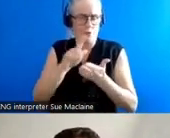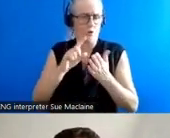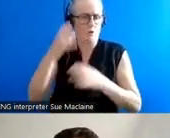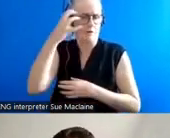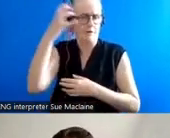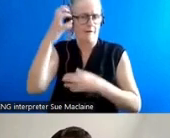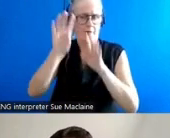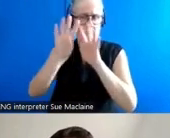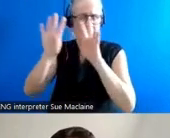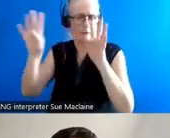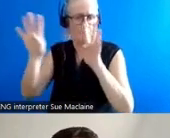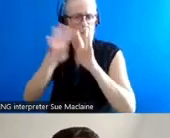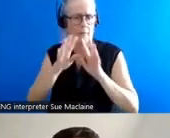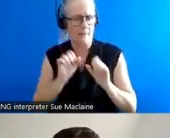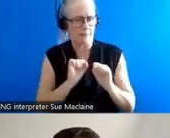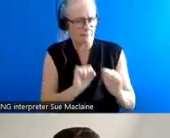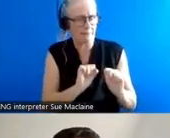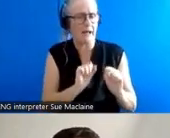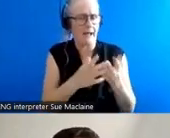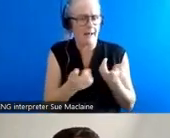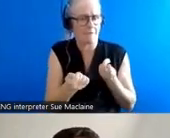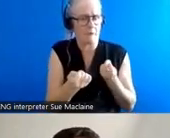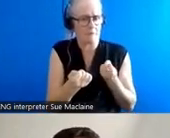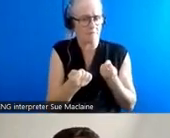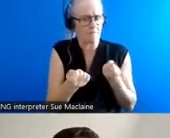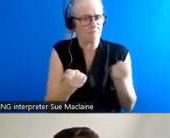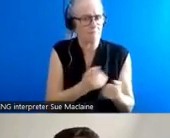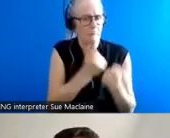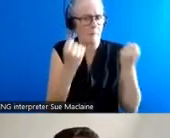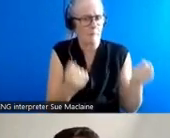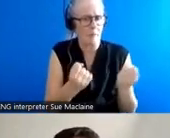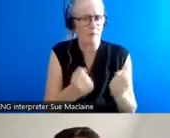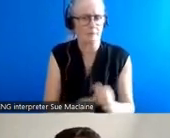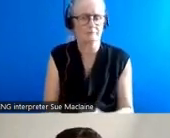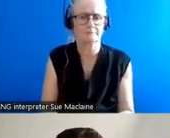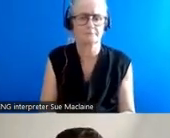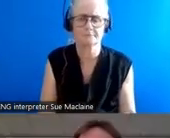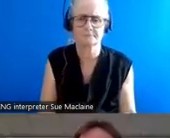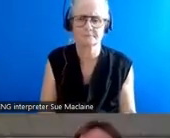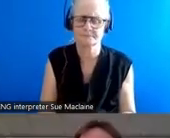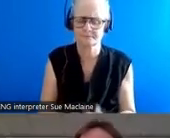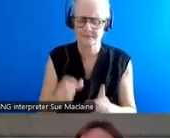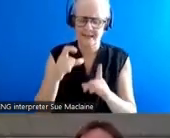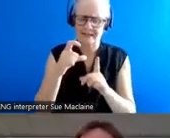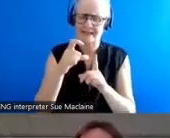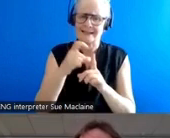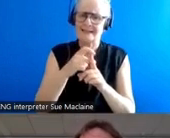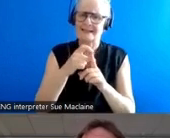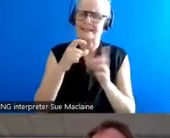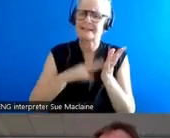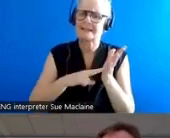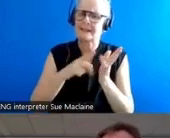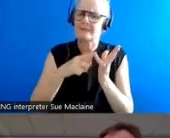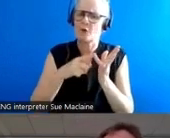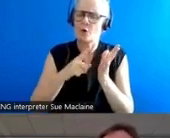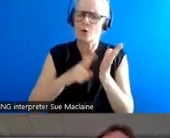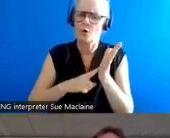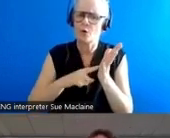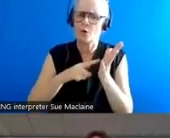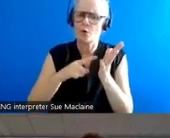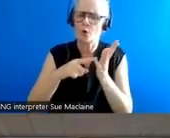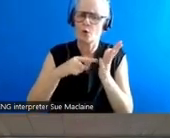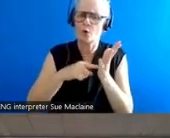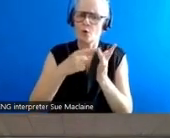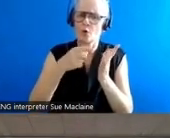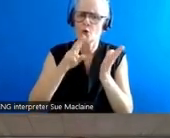by devolution? It's not a verb, devolve is a verb, but it is about action and change. And I think the dictionary